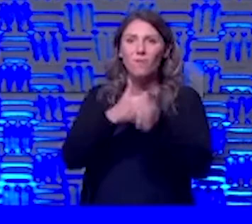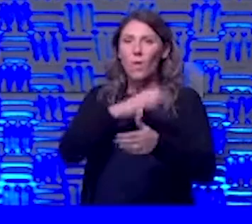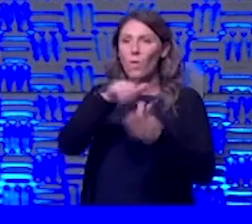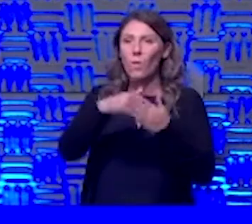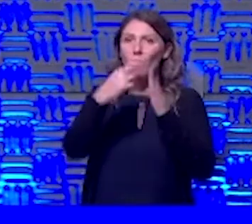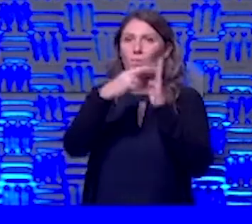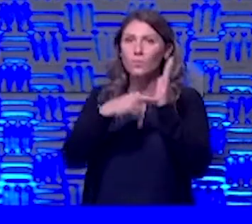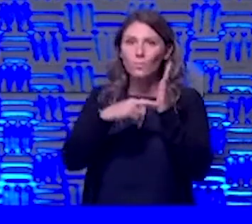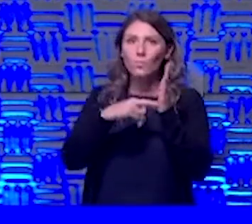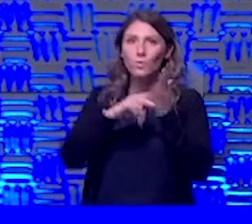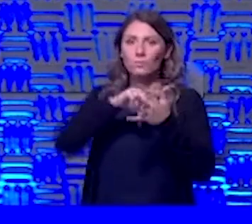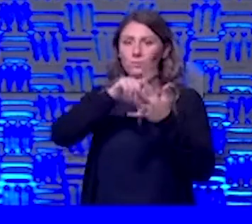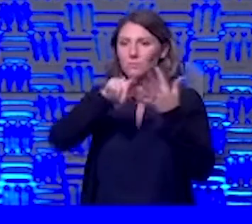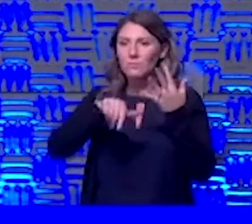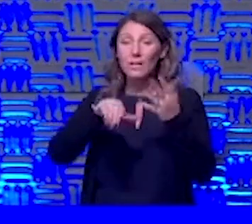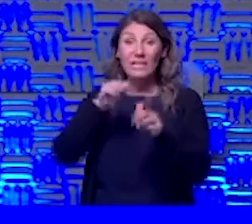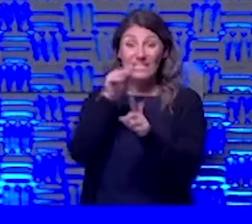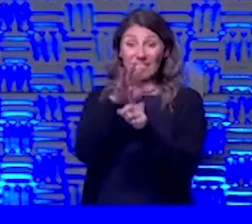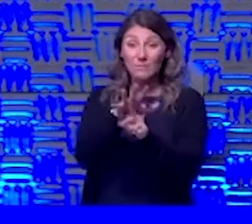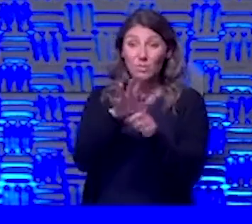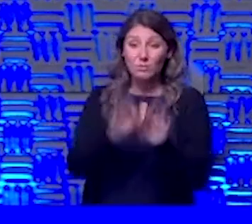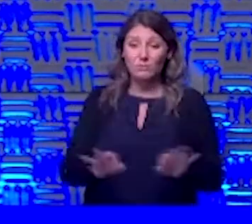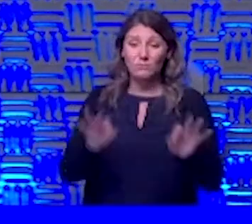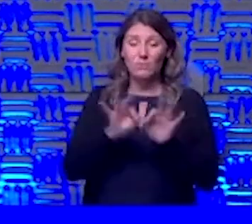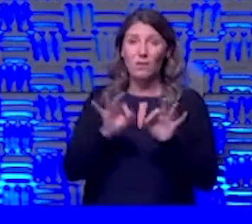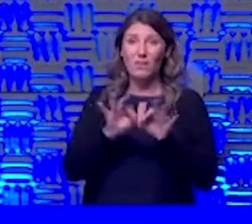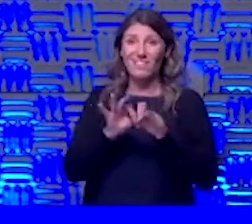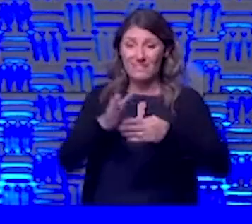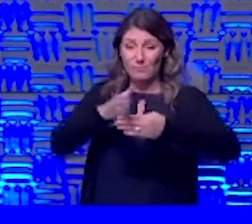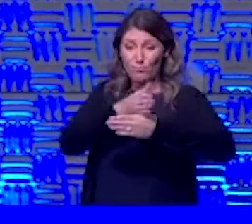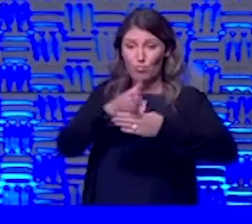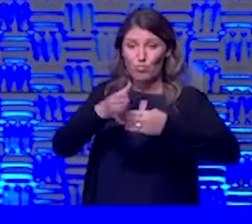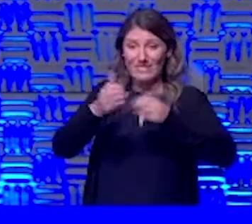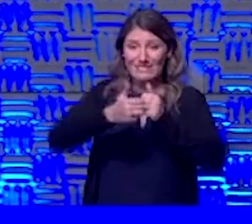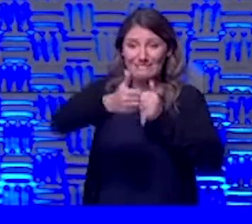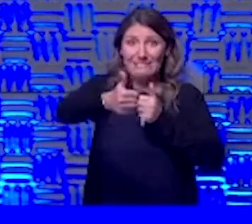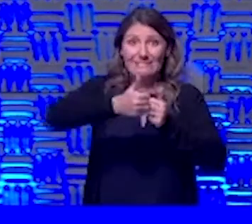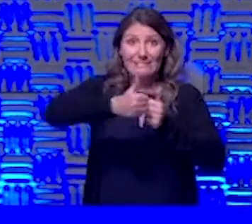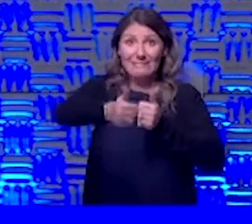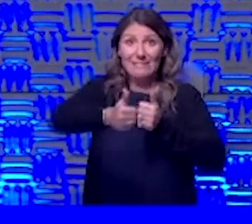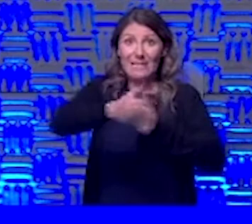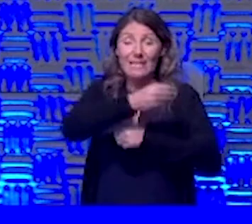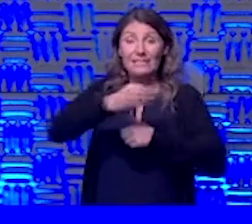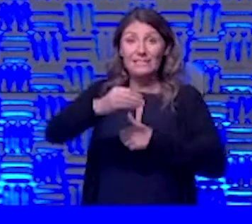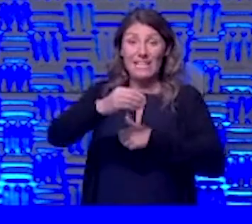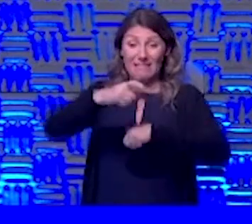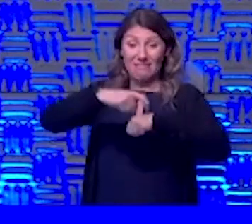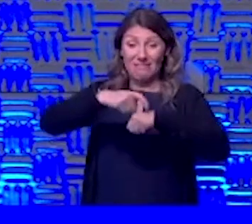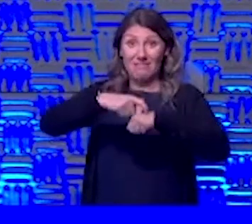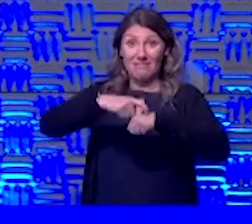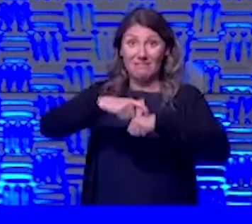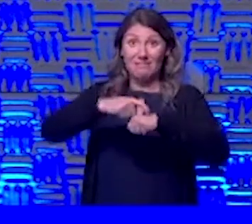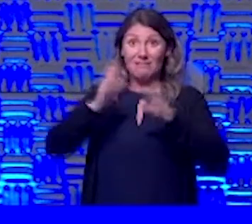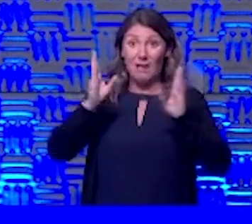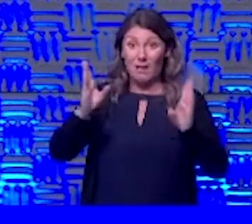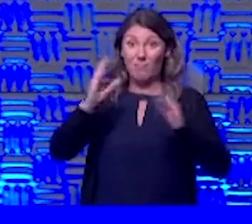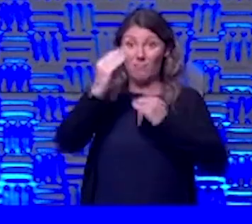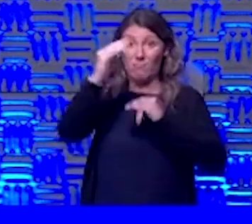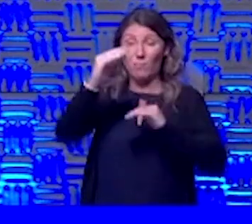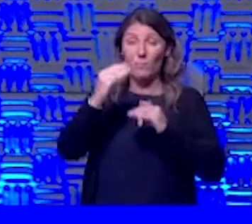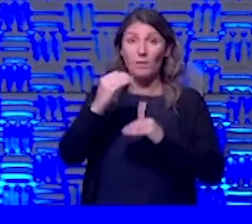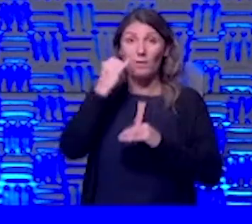always talked about. Exposure is essentially proximity to that person and duration of time next to that person. And if you can